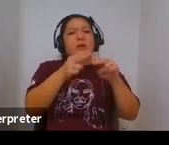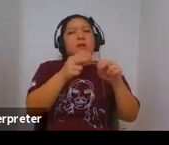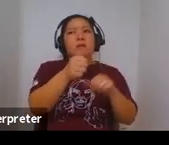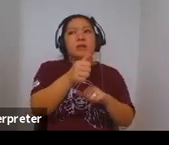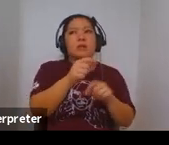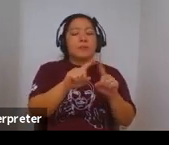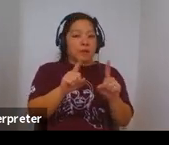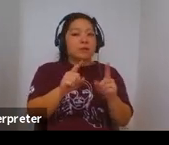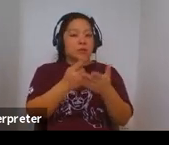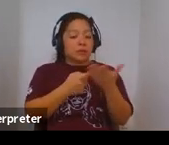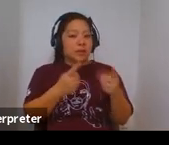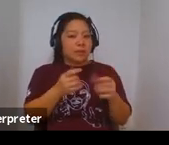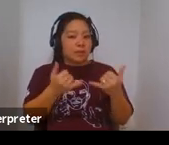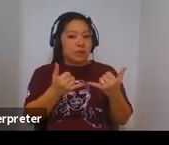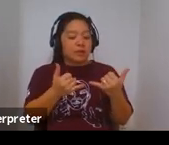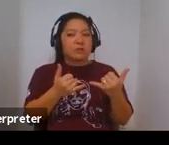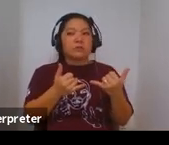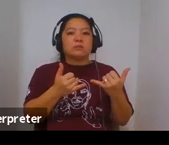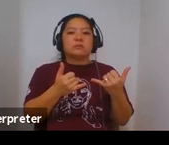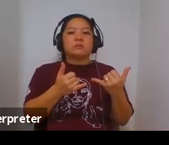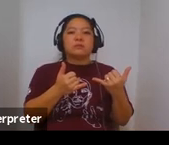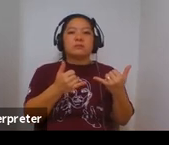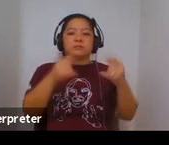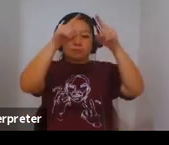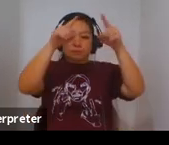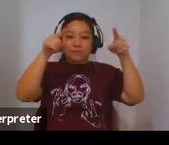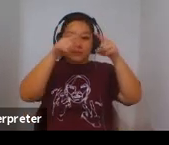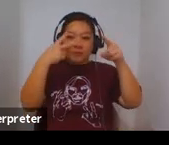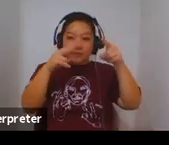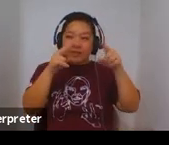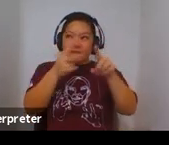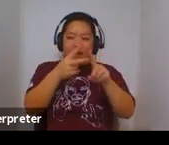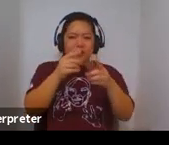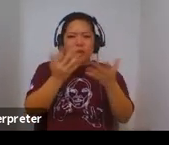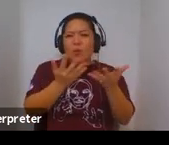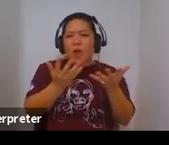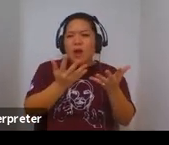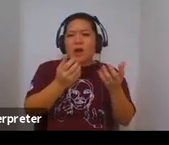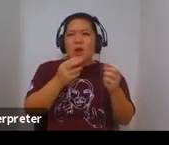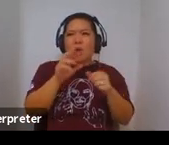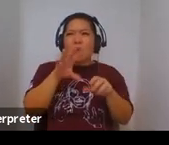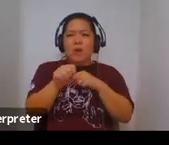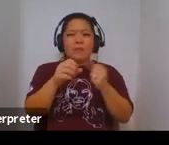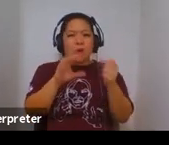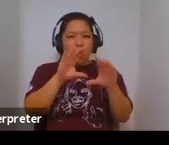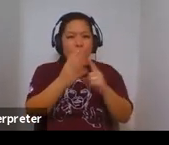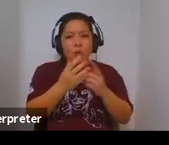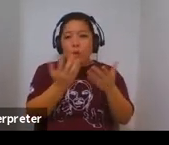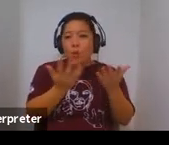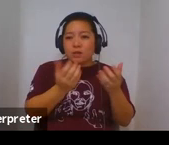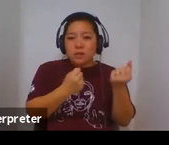the explicit violence is just at the tip top of rape culture. What is supporting it is